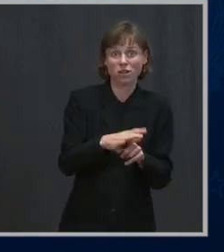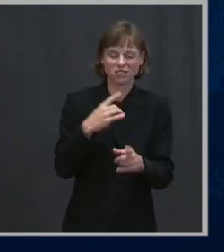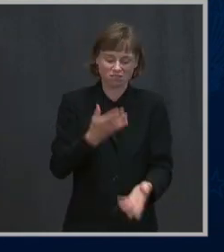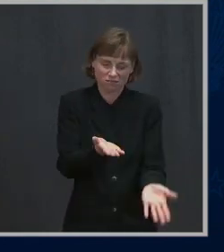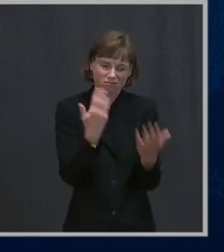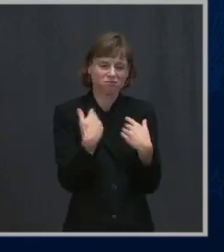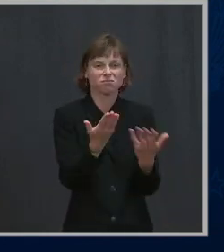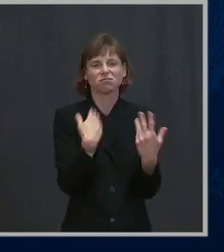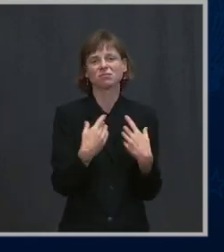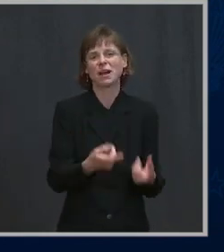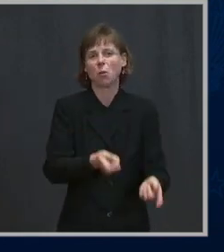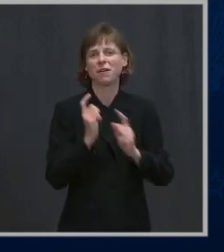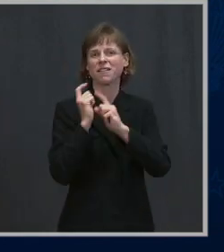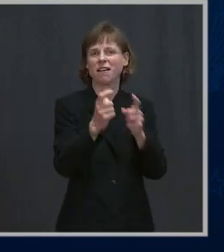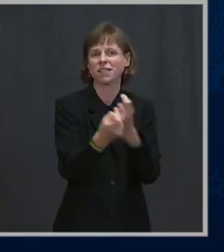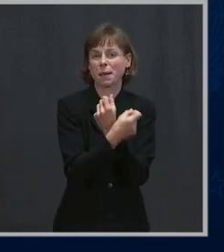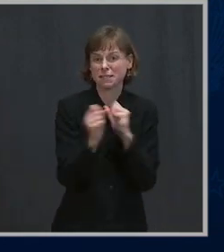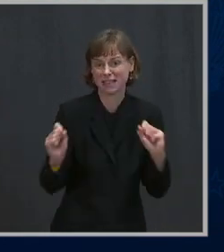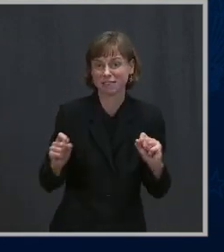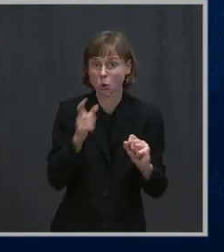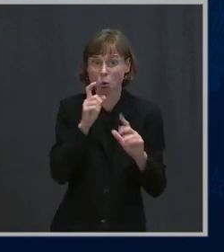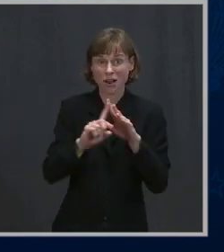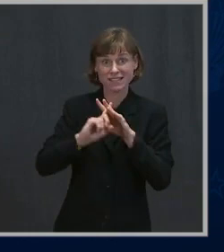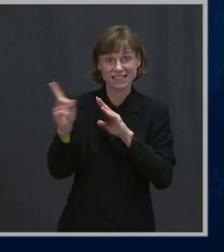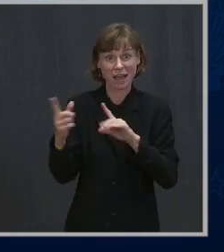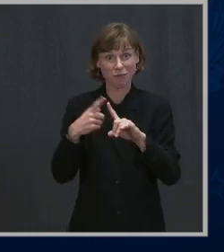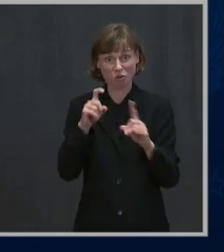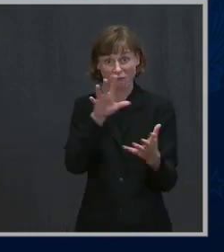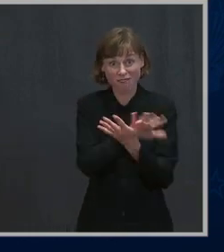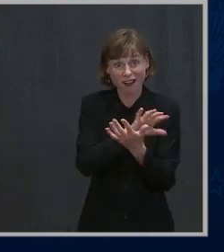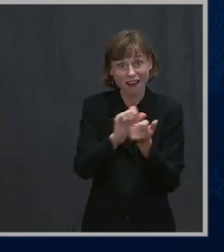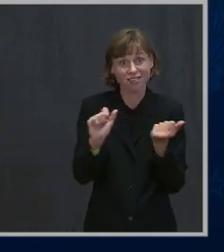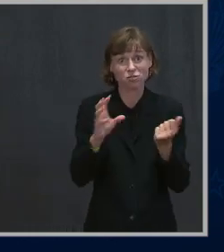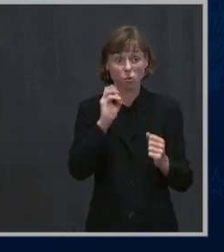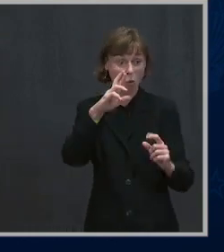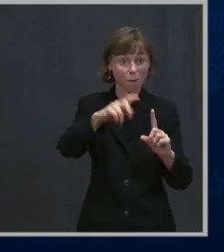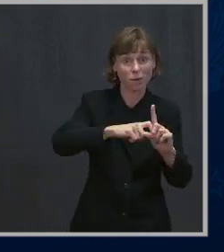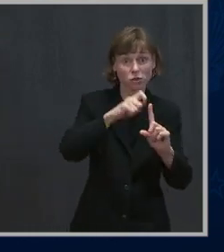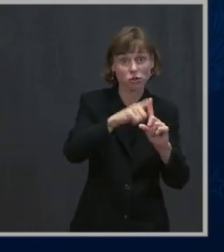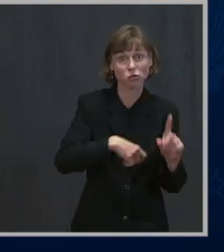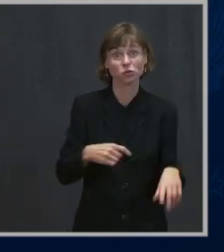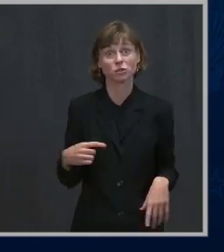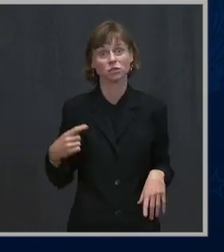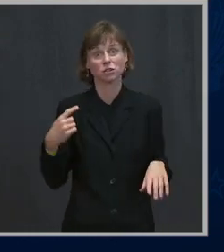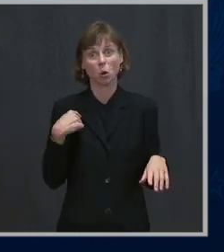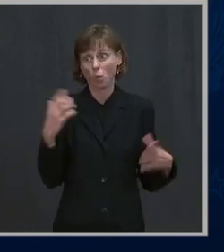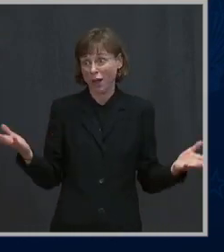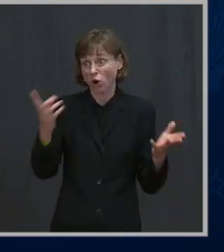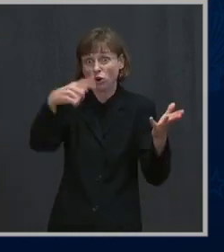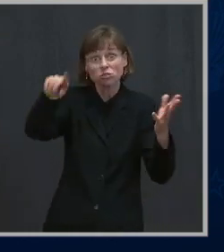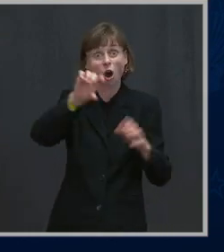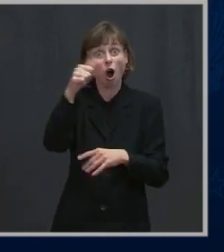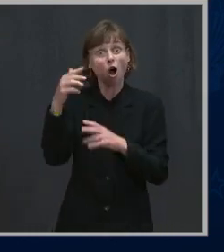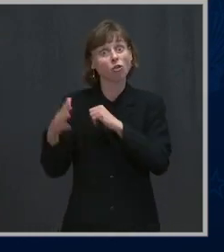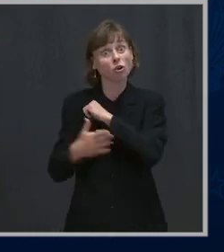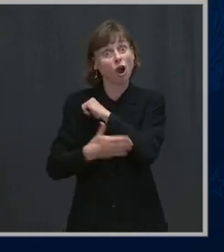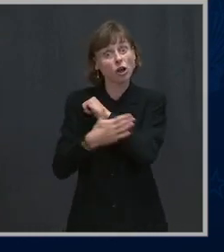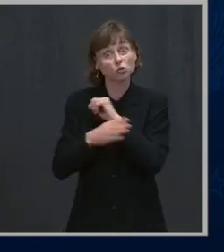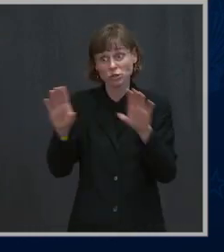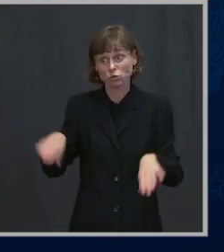or persecution and our example pushed other nations to open wide their doors as well so